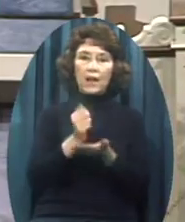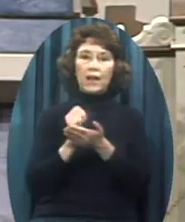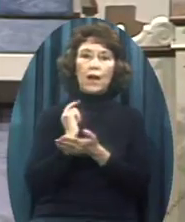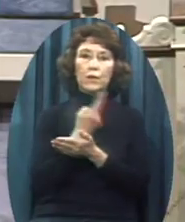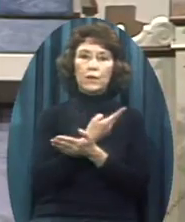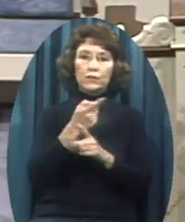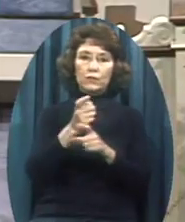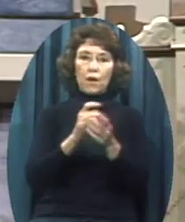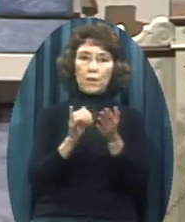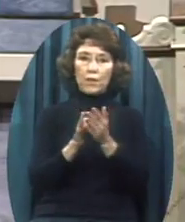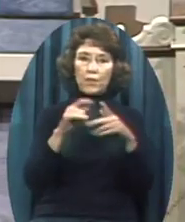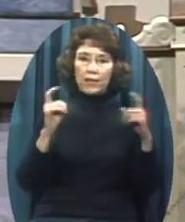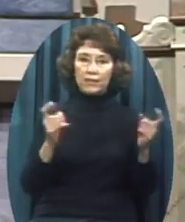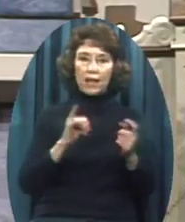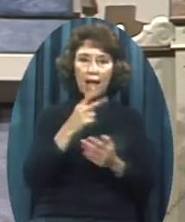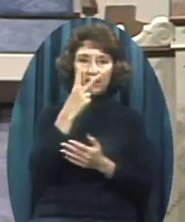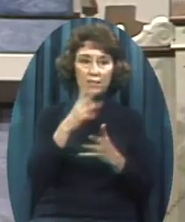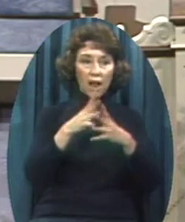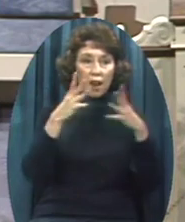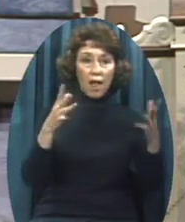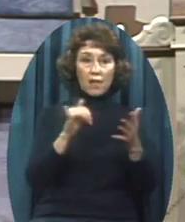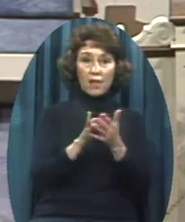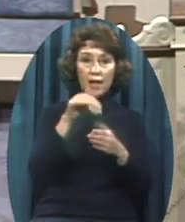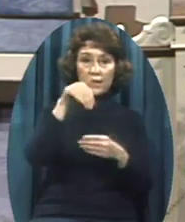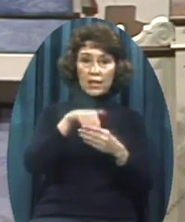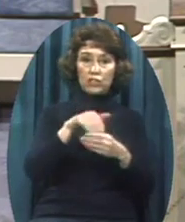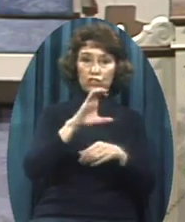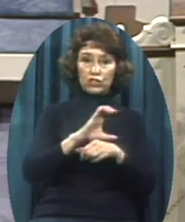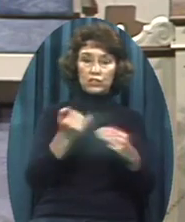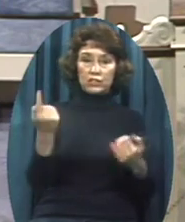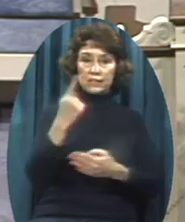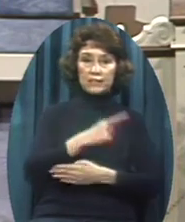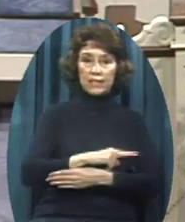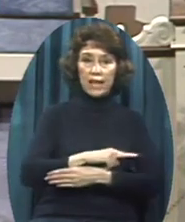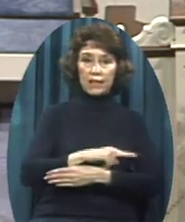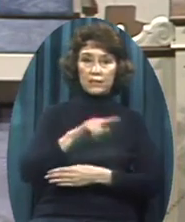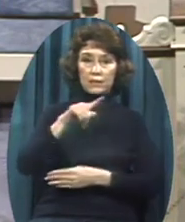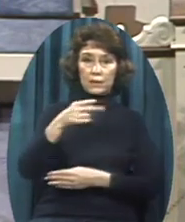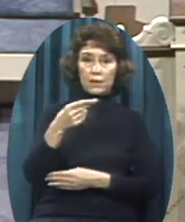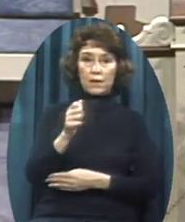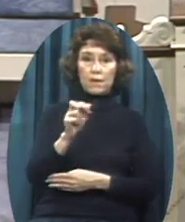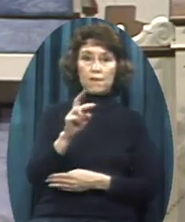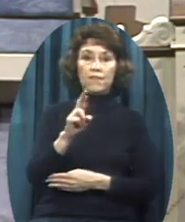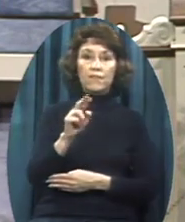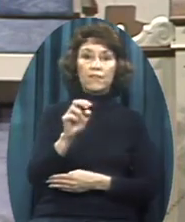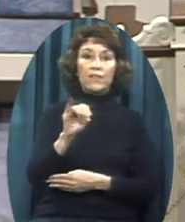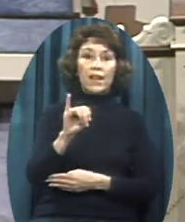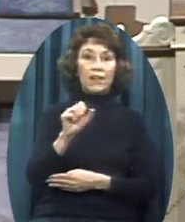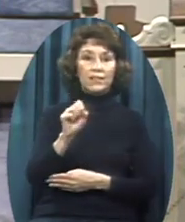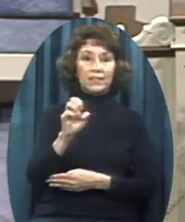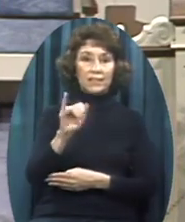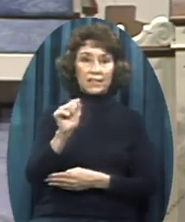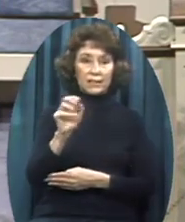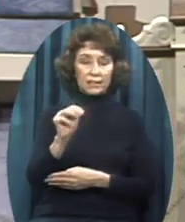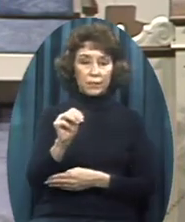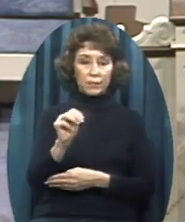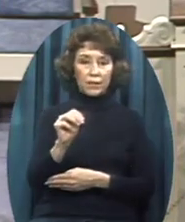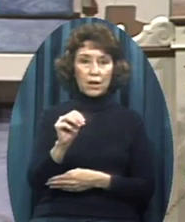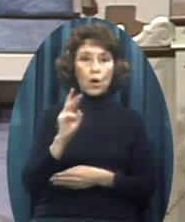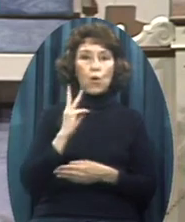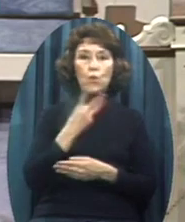today. One reason why we've been so slow in making an impact upon our society is